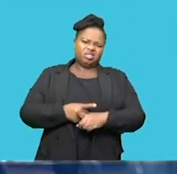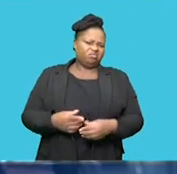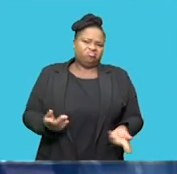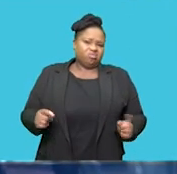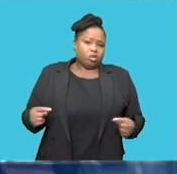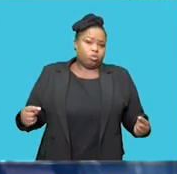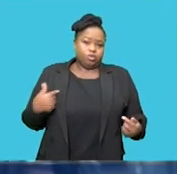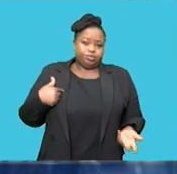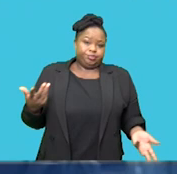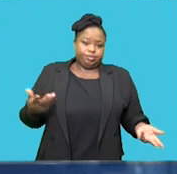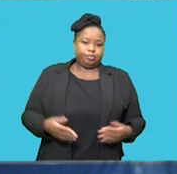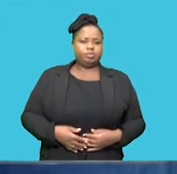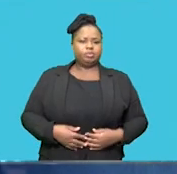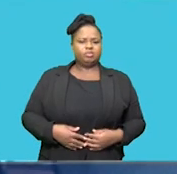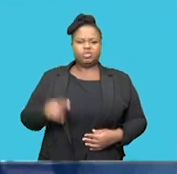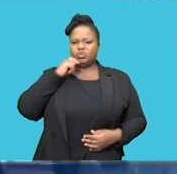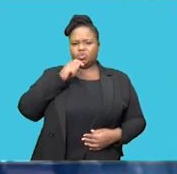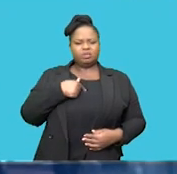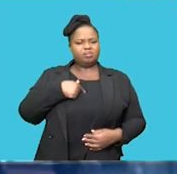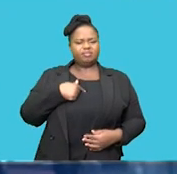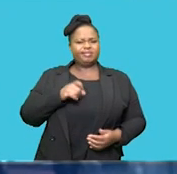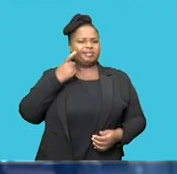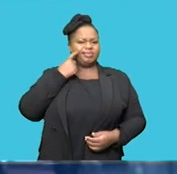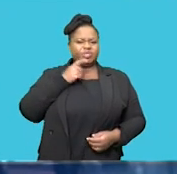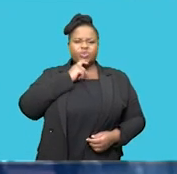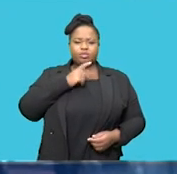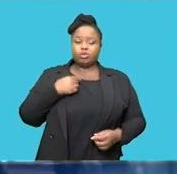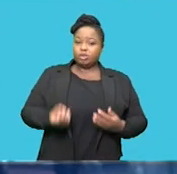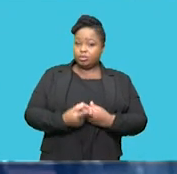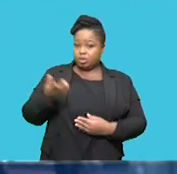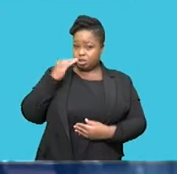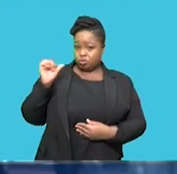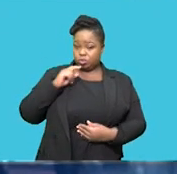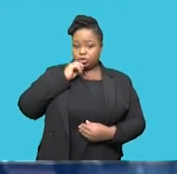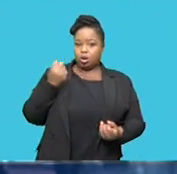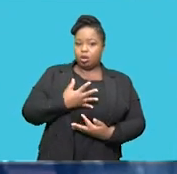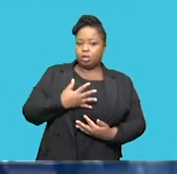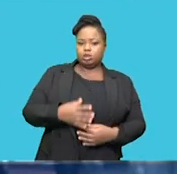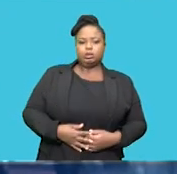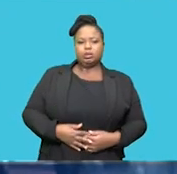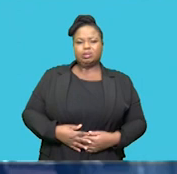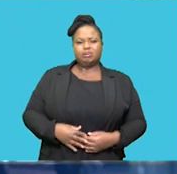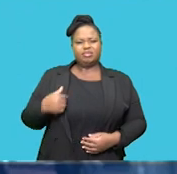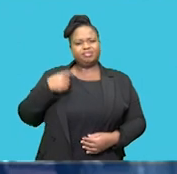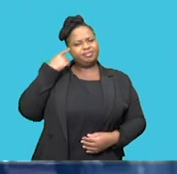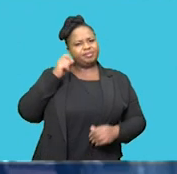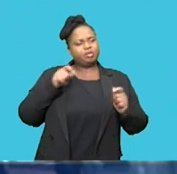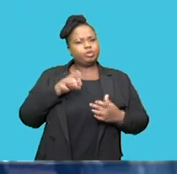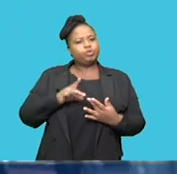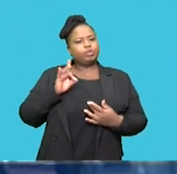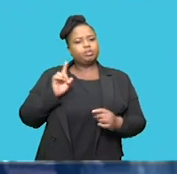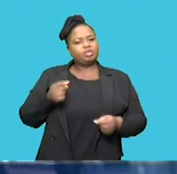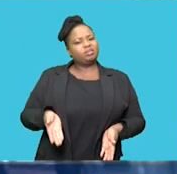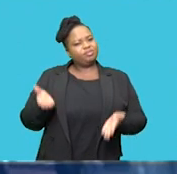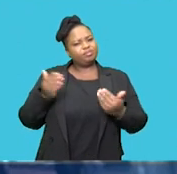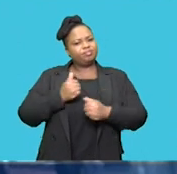able to do that for me, so it's not really at my convenience. But what happened here last week is just so shocking. I just think that people have a choice and they should